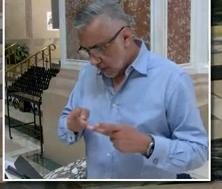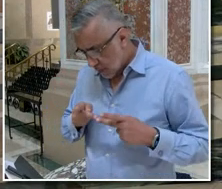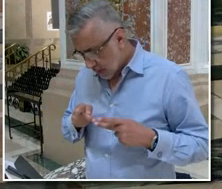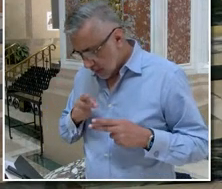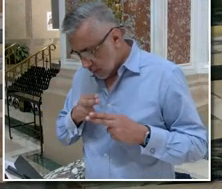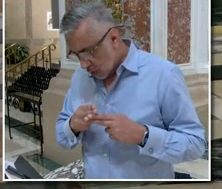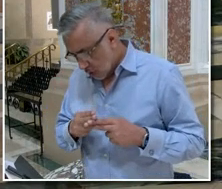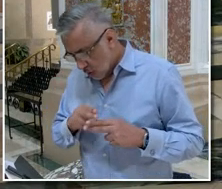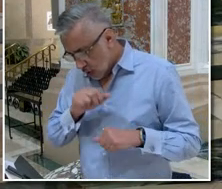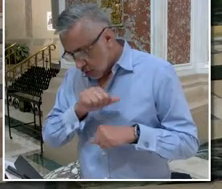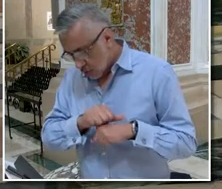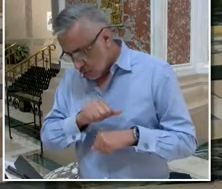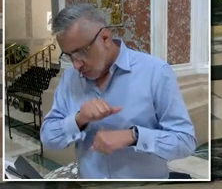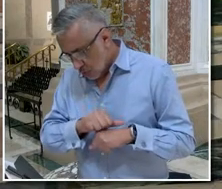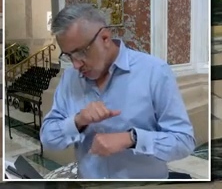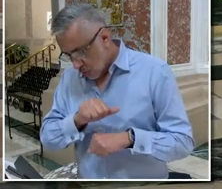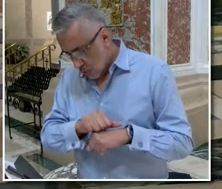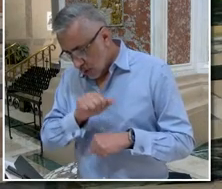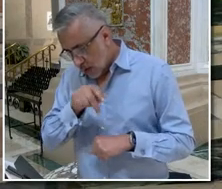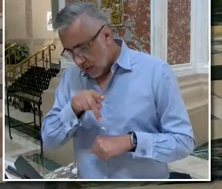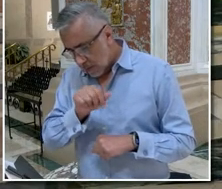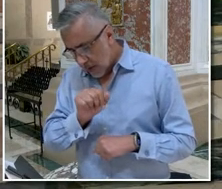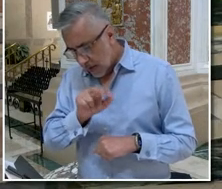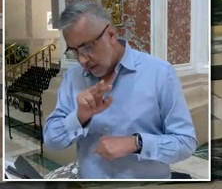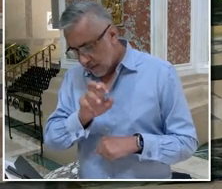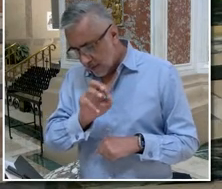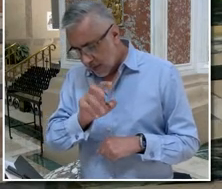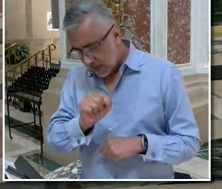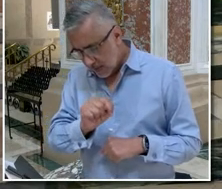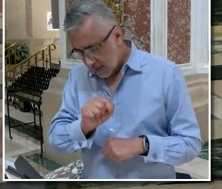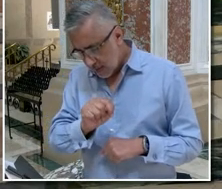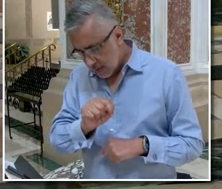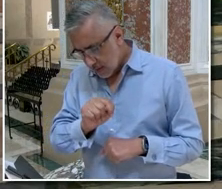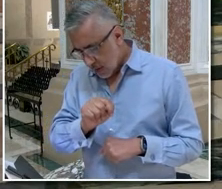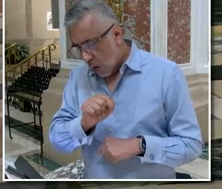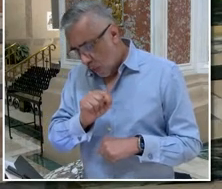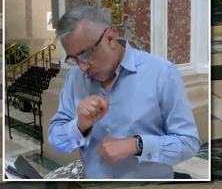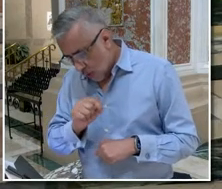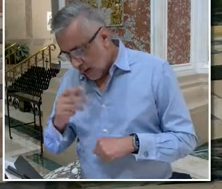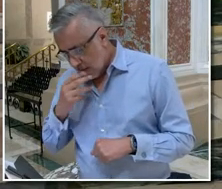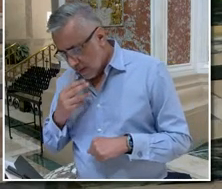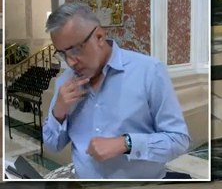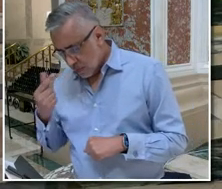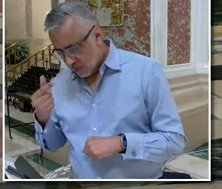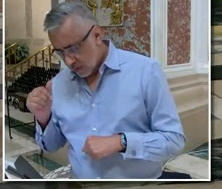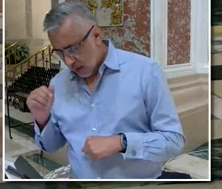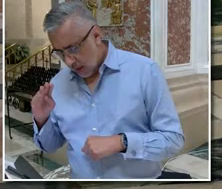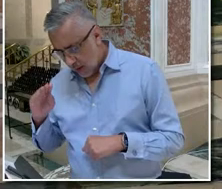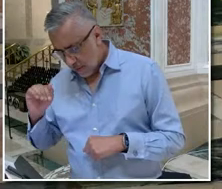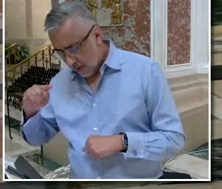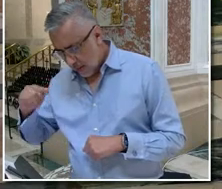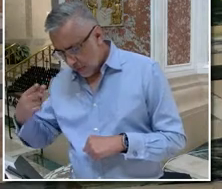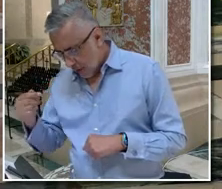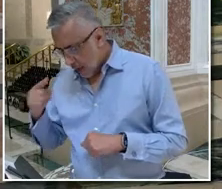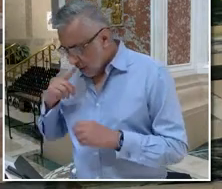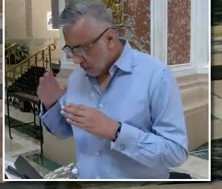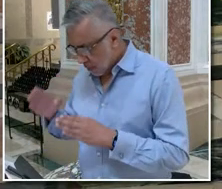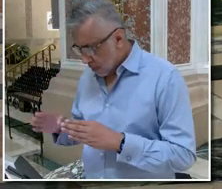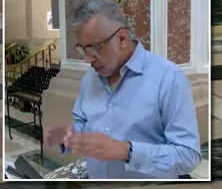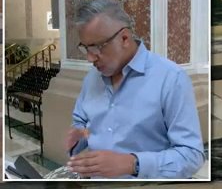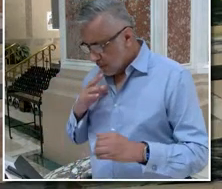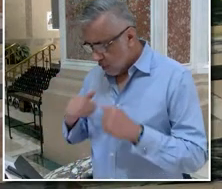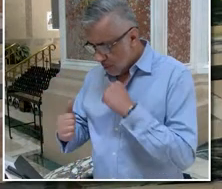Stone Pavement, in Hebrew, Gabbatha. It was preparation day for